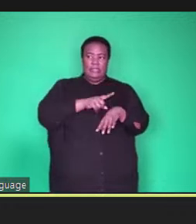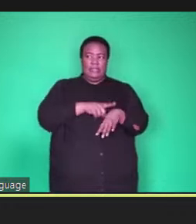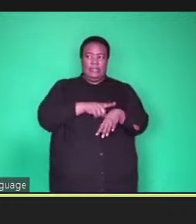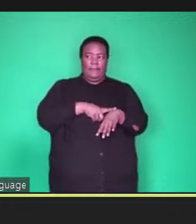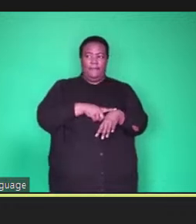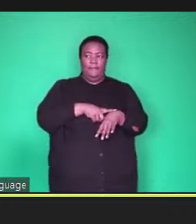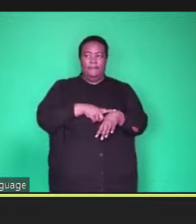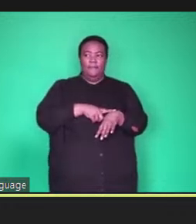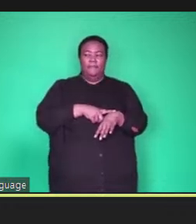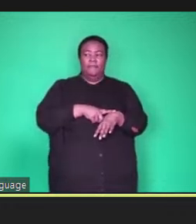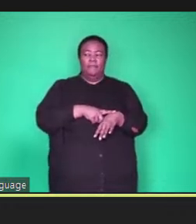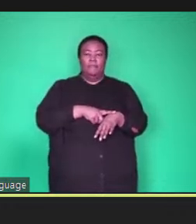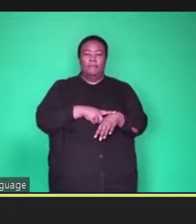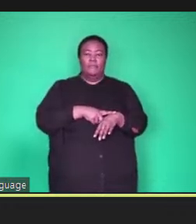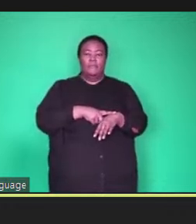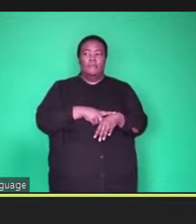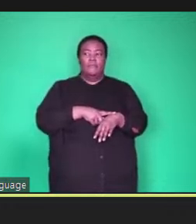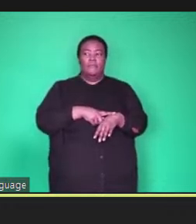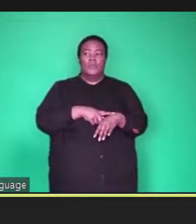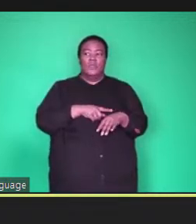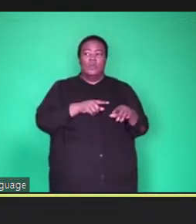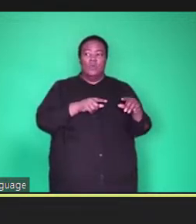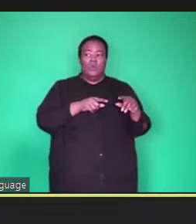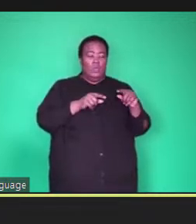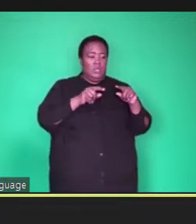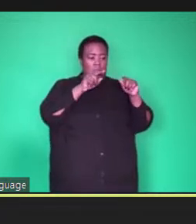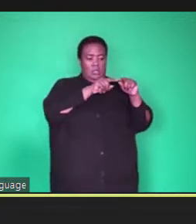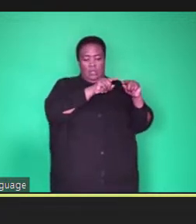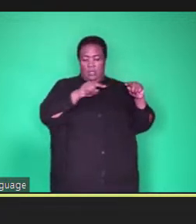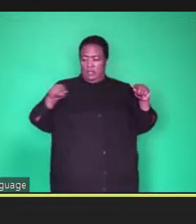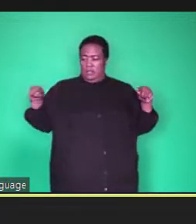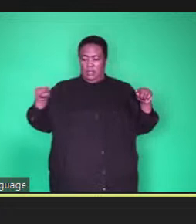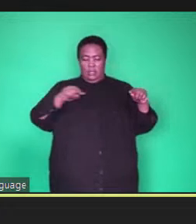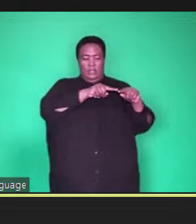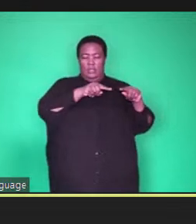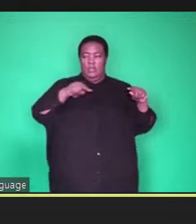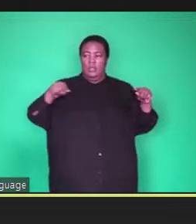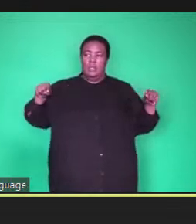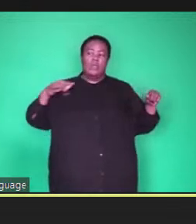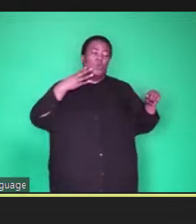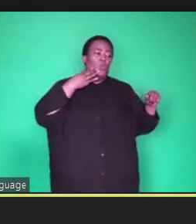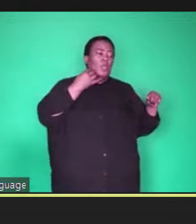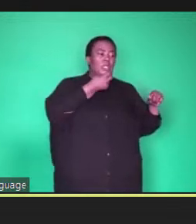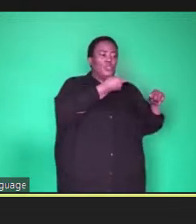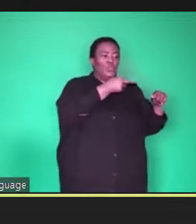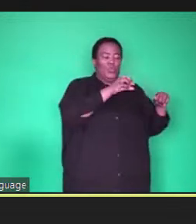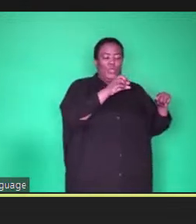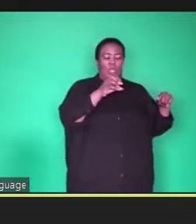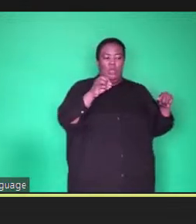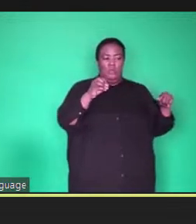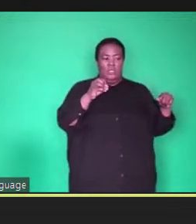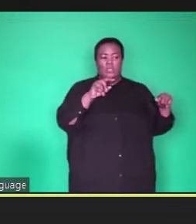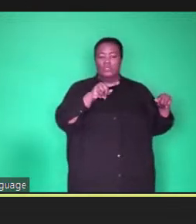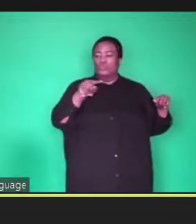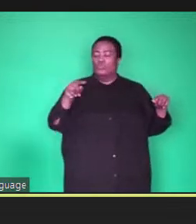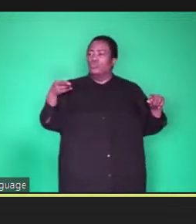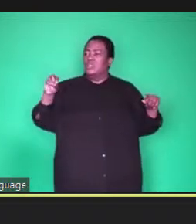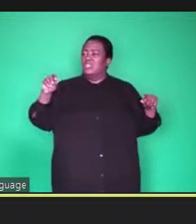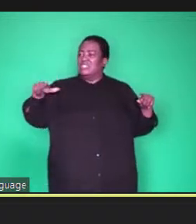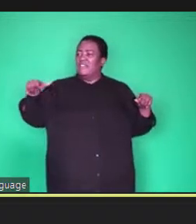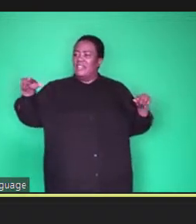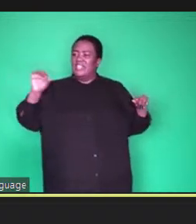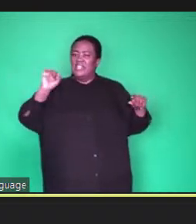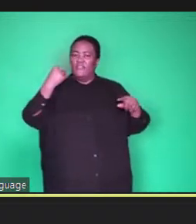now, along the axis is calendar time from 2000 to 2017. This is for the first time we're